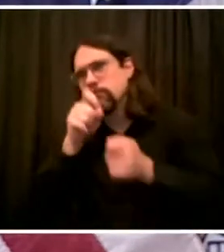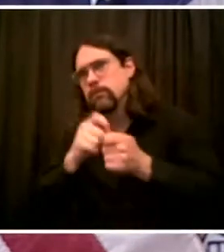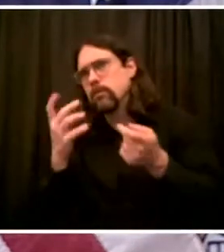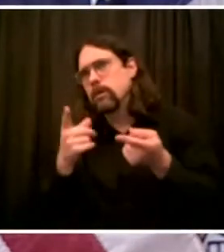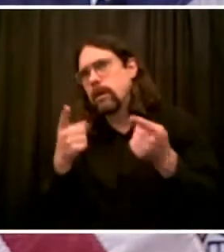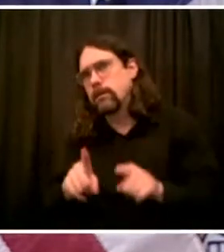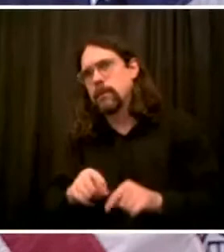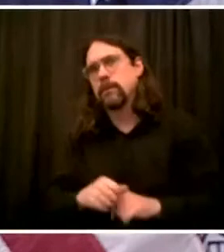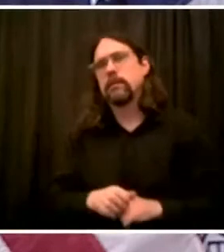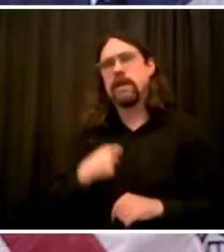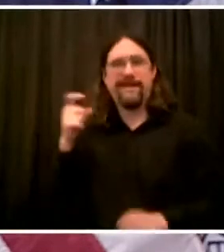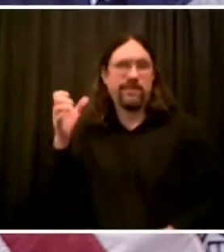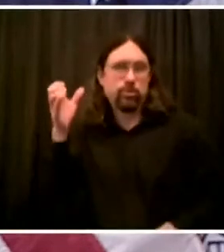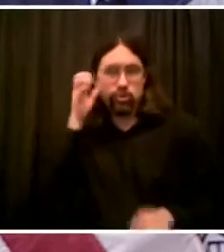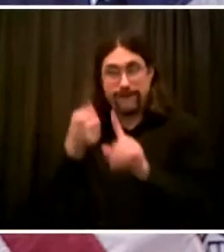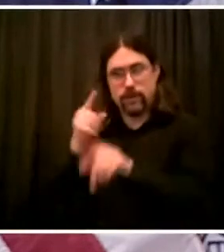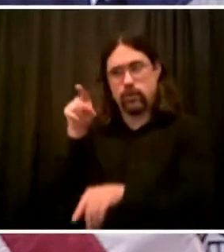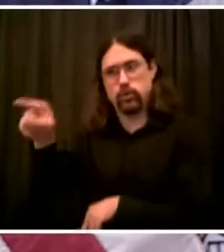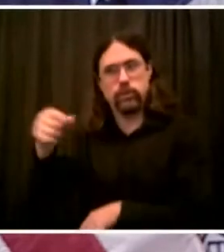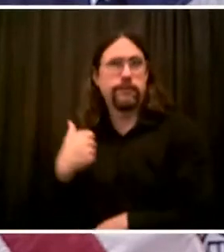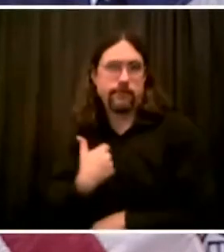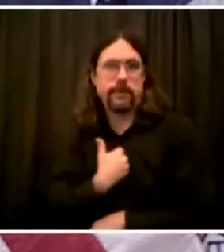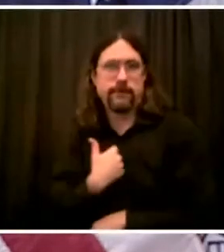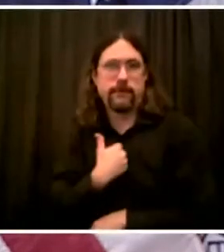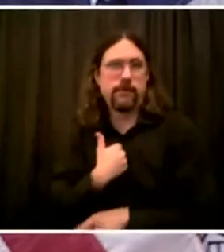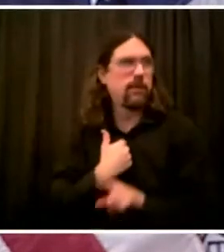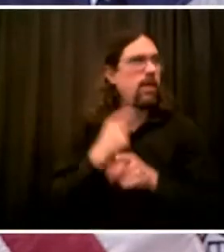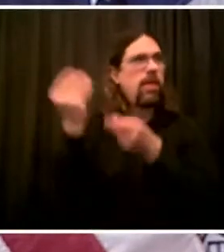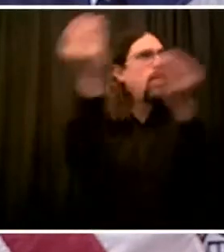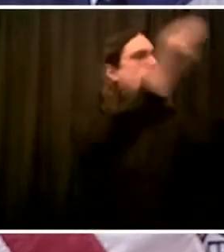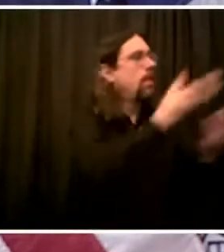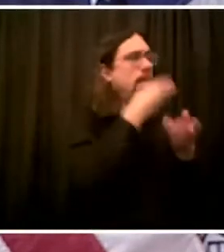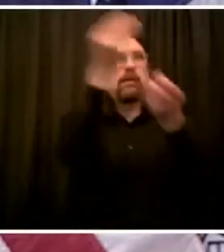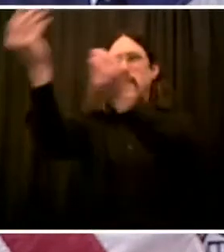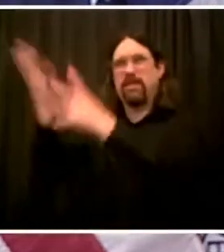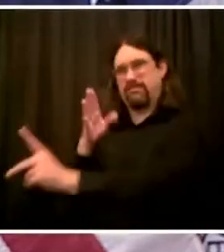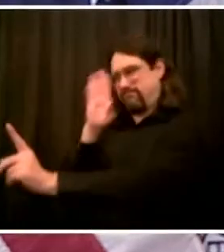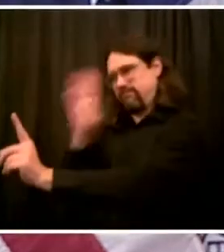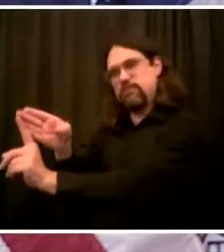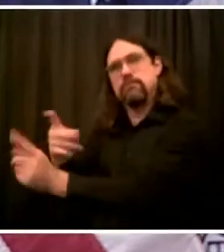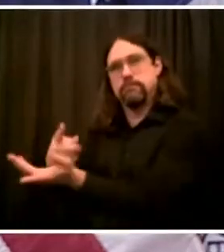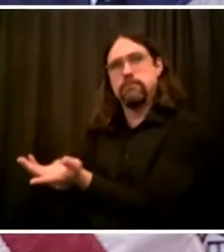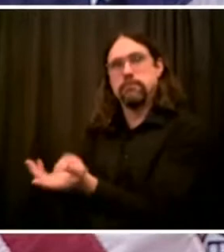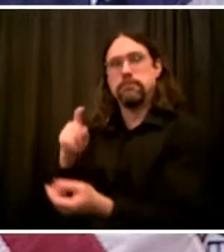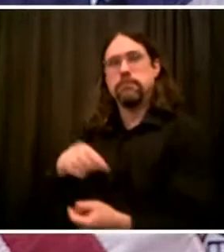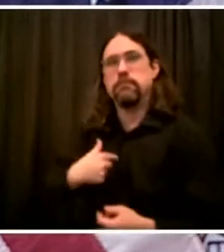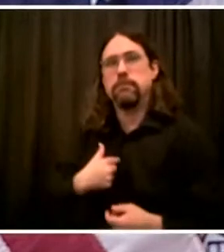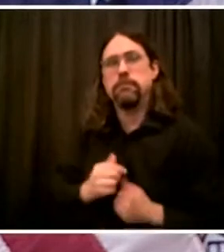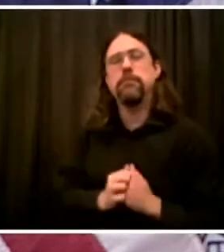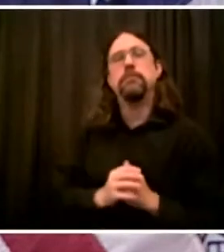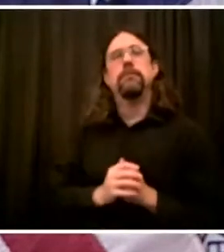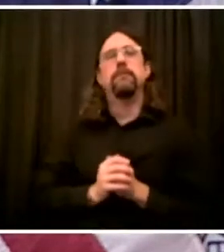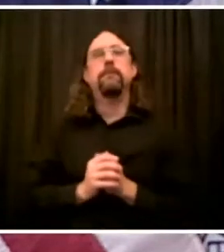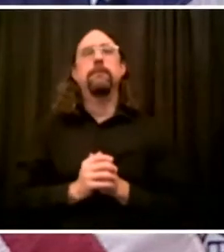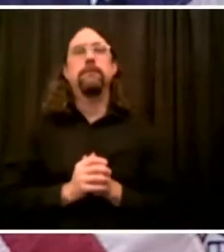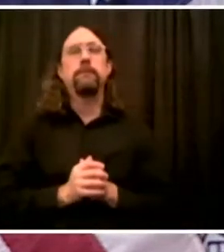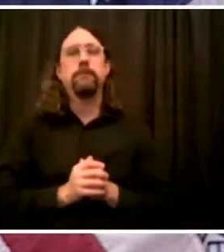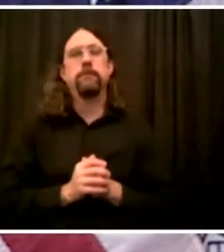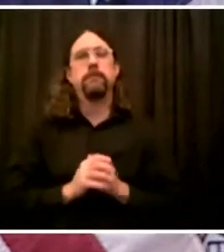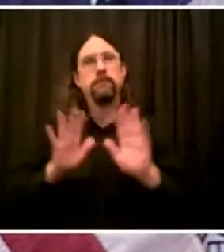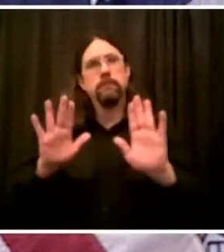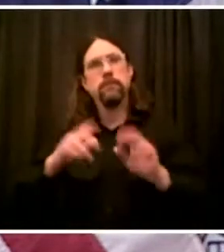passing any judgment. On the bigger picture, I keep making the point that I have been working with